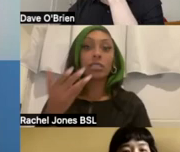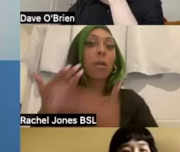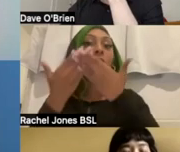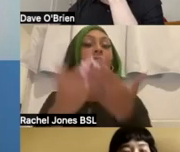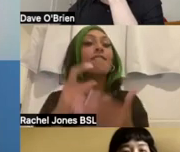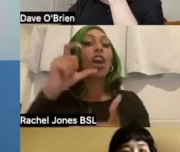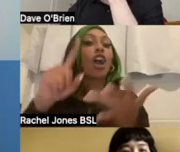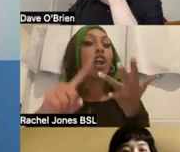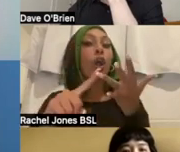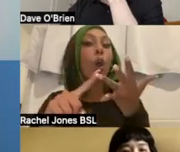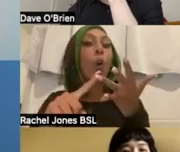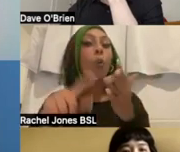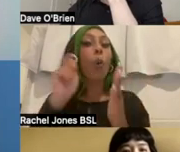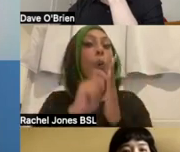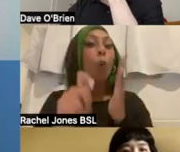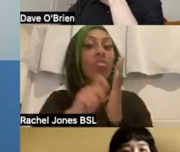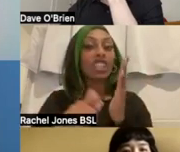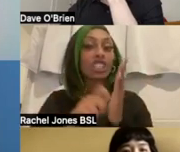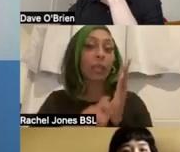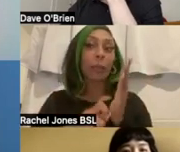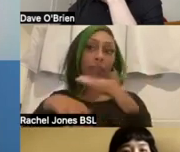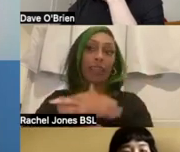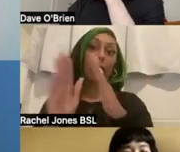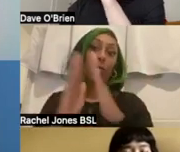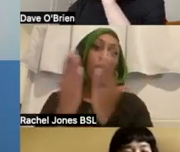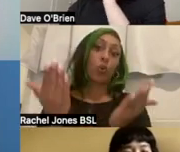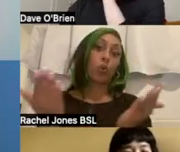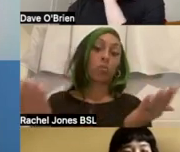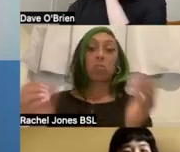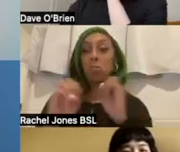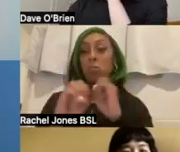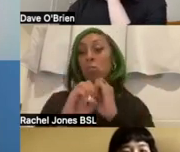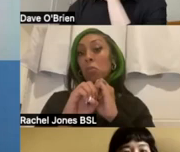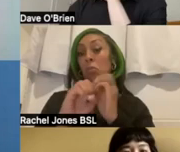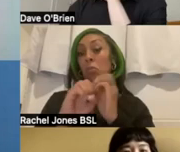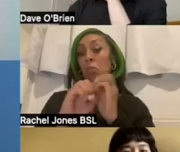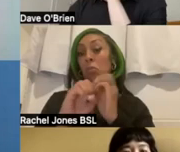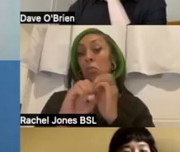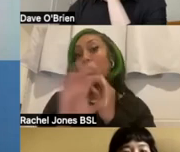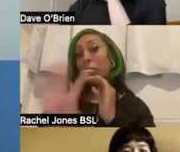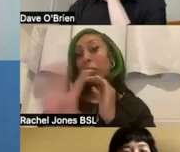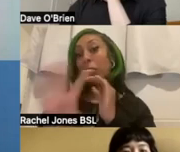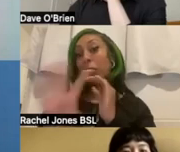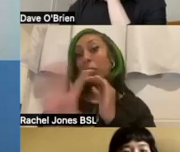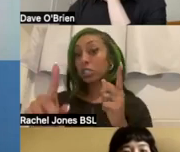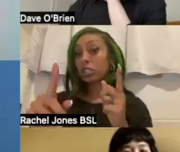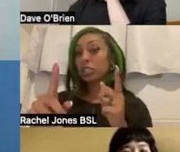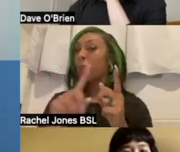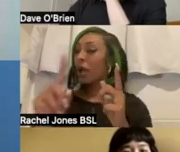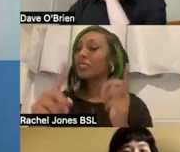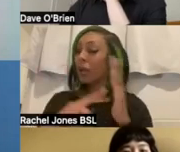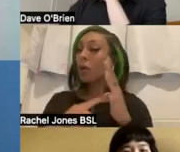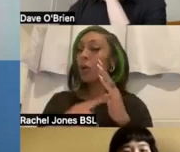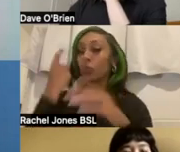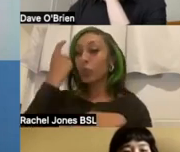But what is important to consider as well is that affecting change can happen while we are doing the